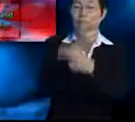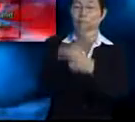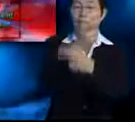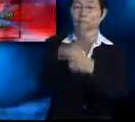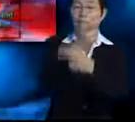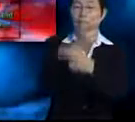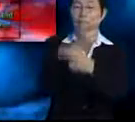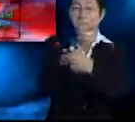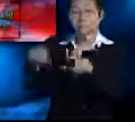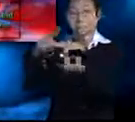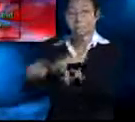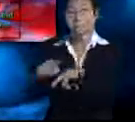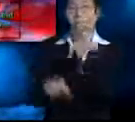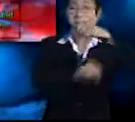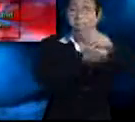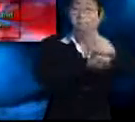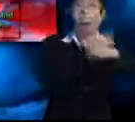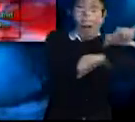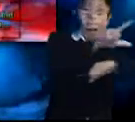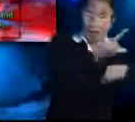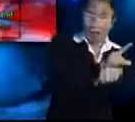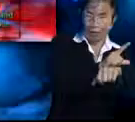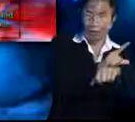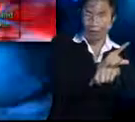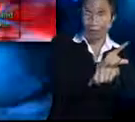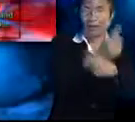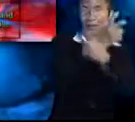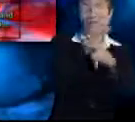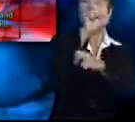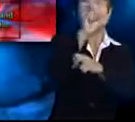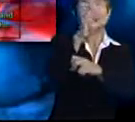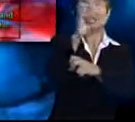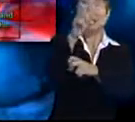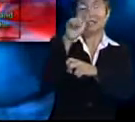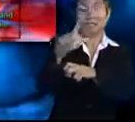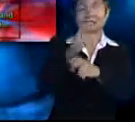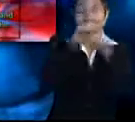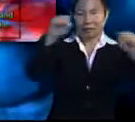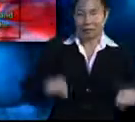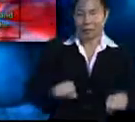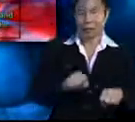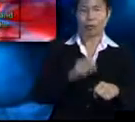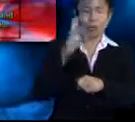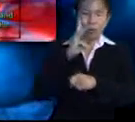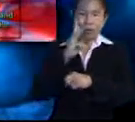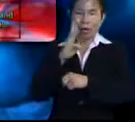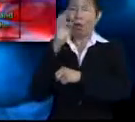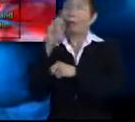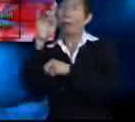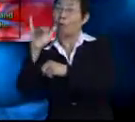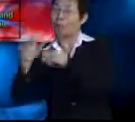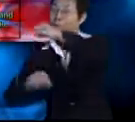of system: land vertebrates, skeletal system; aquatic vertebrates, buoyancy in